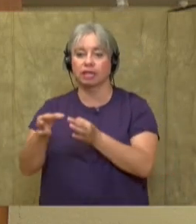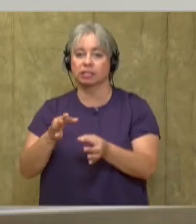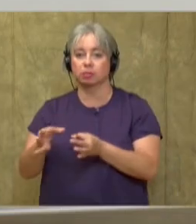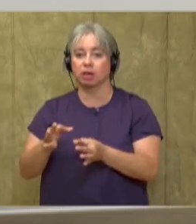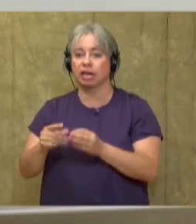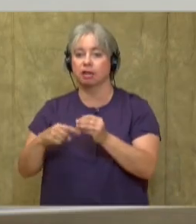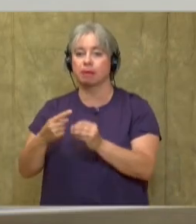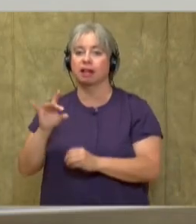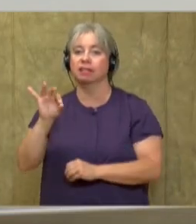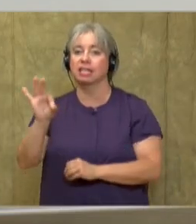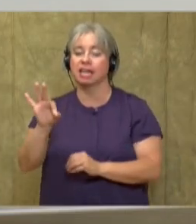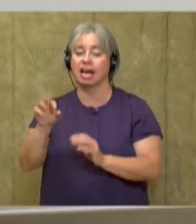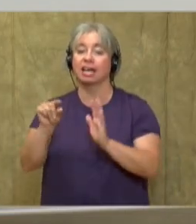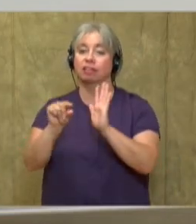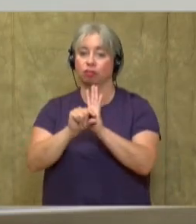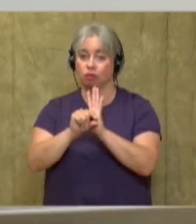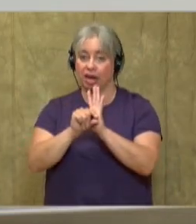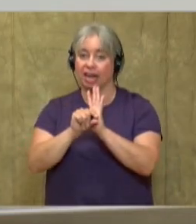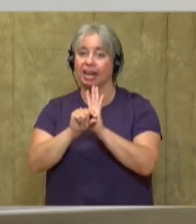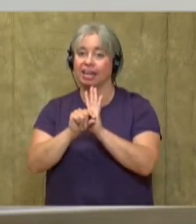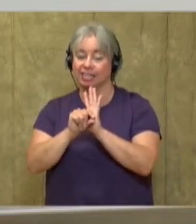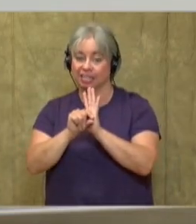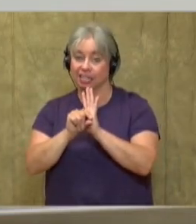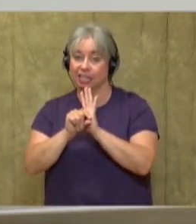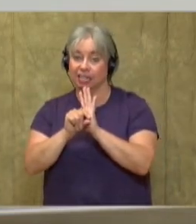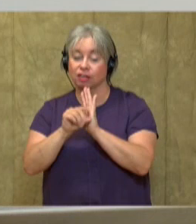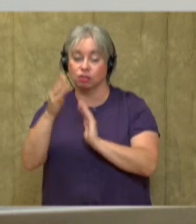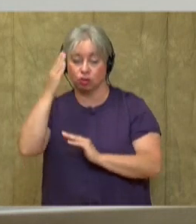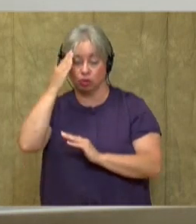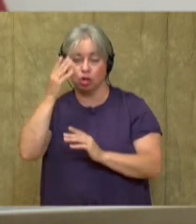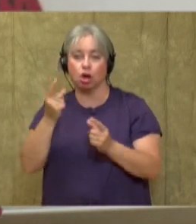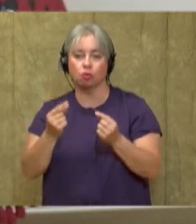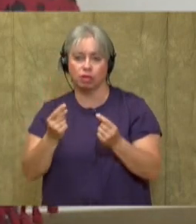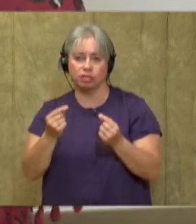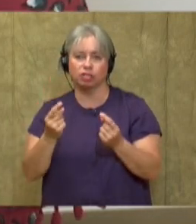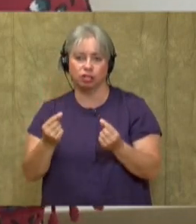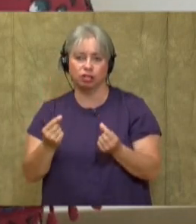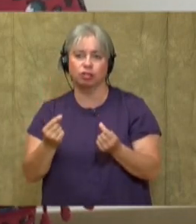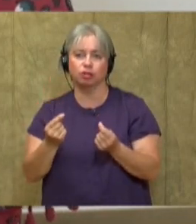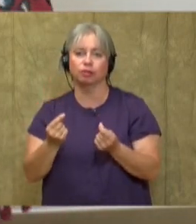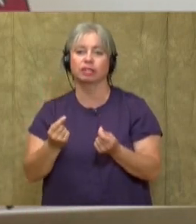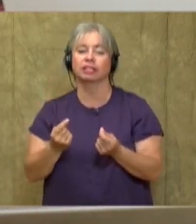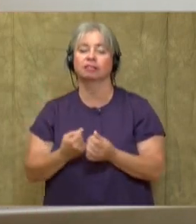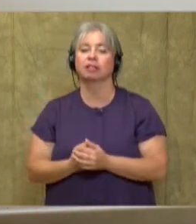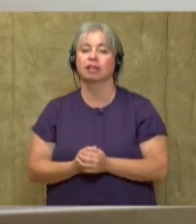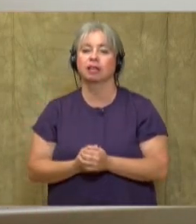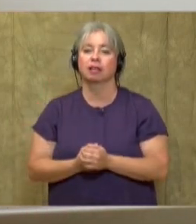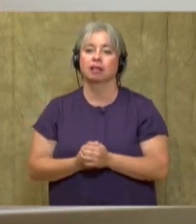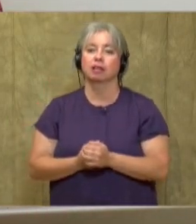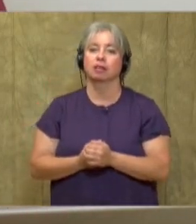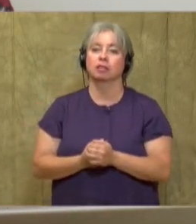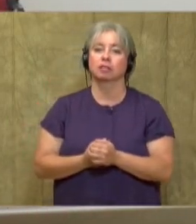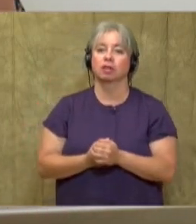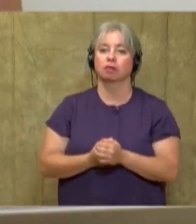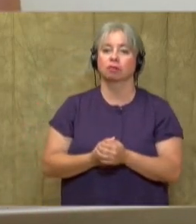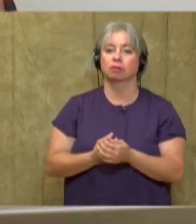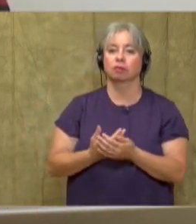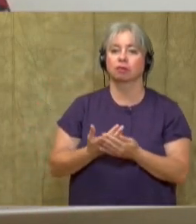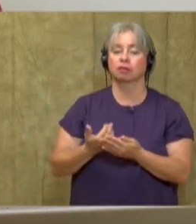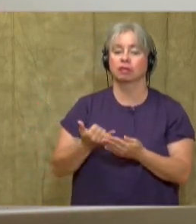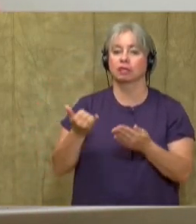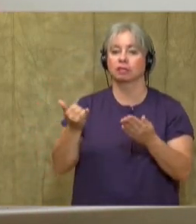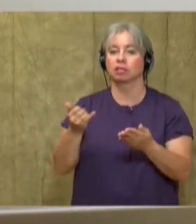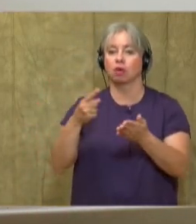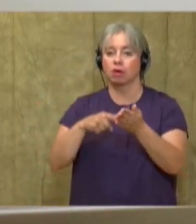want to see next week so you can see what you're going to be doing once summer's over. So tune in with us